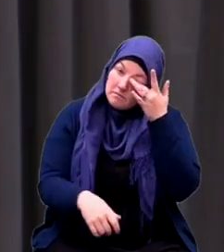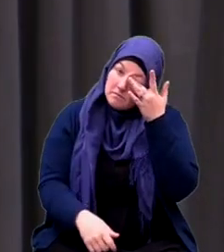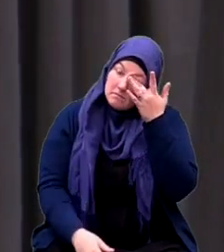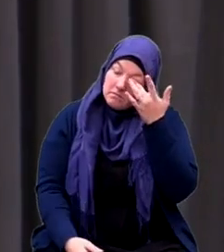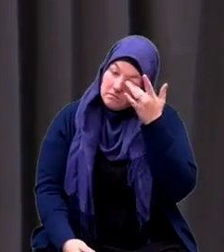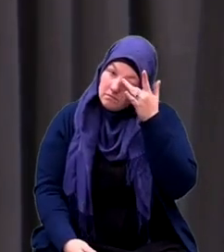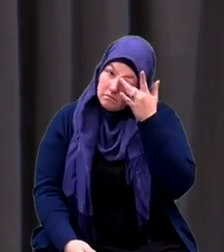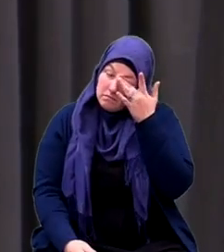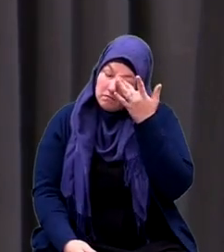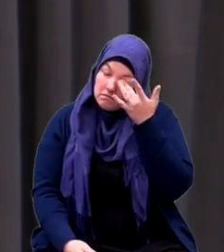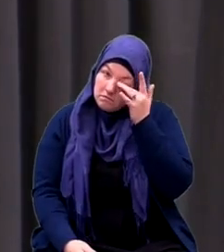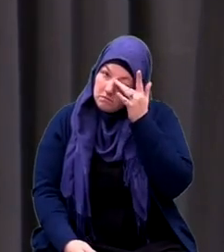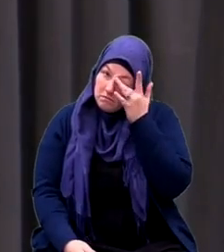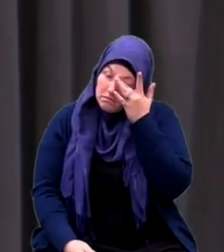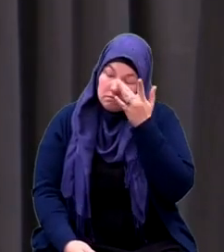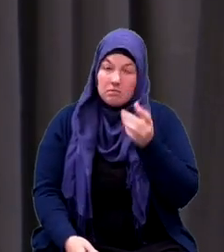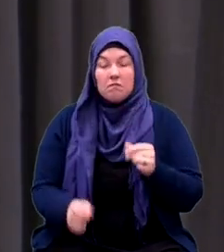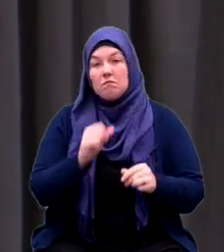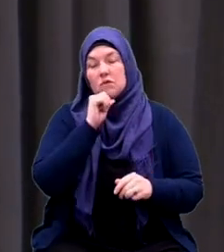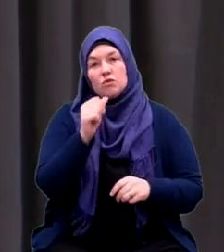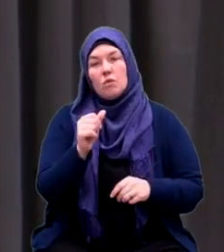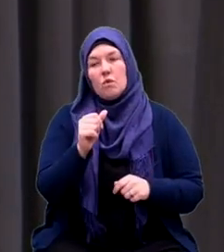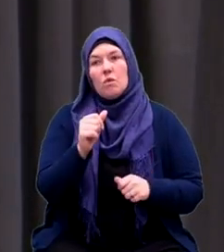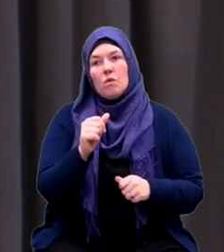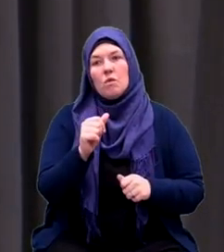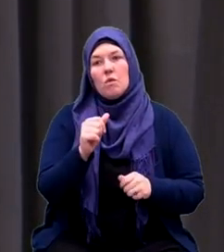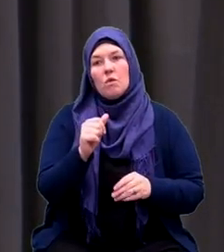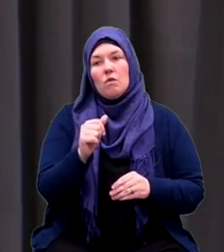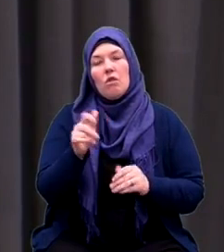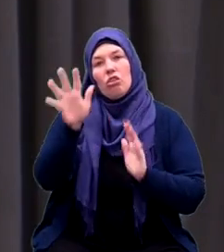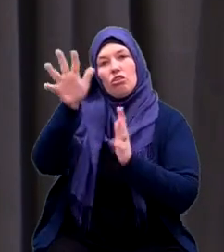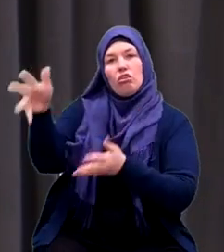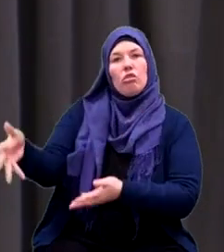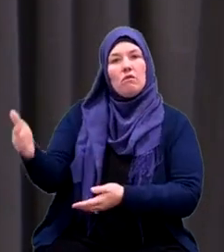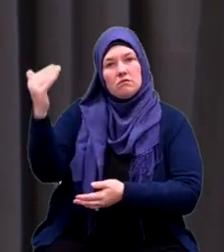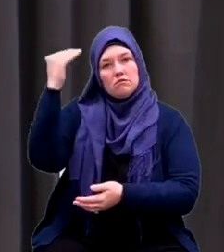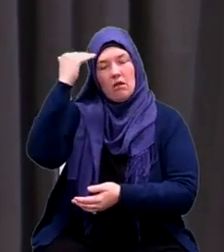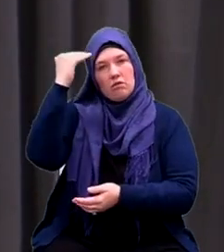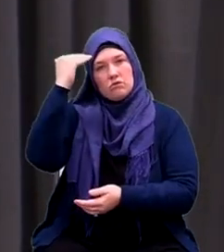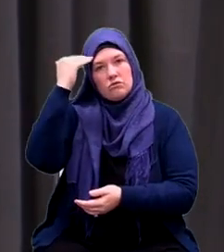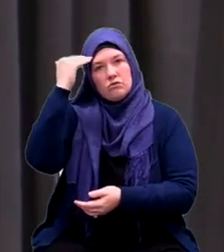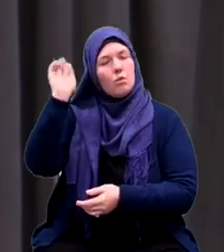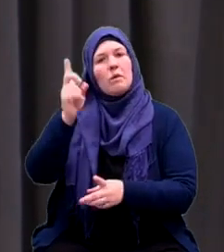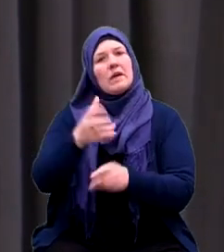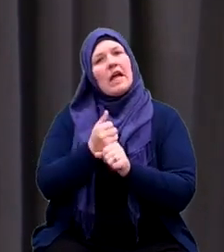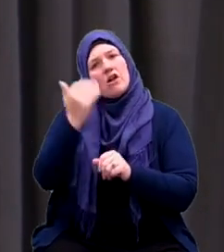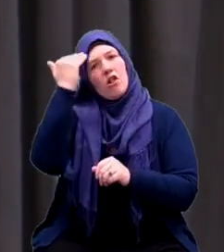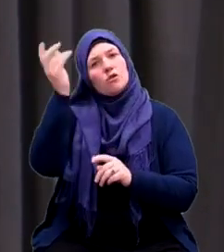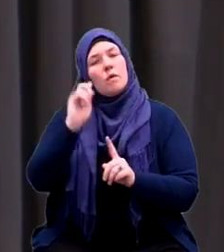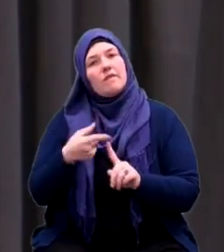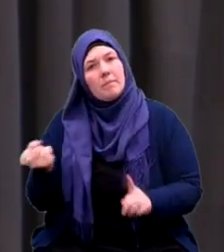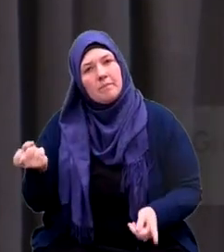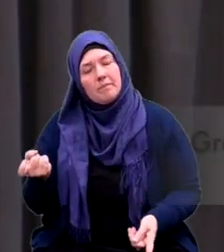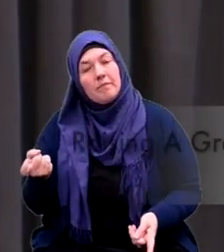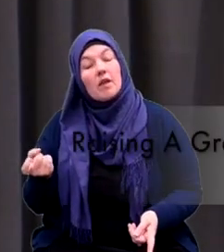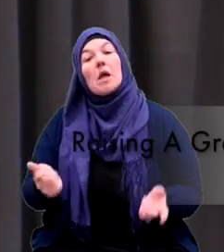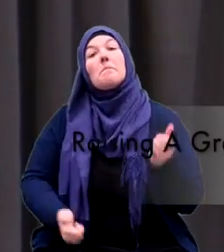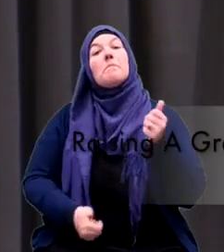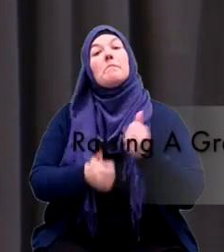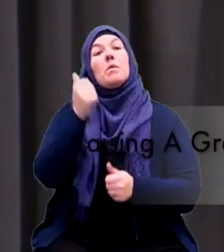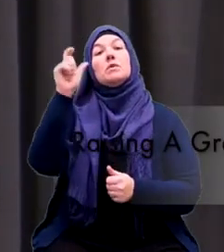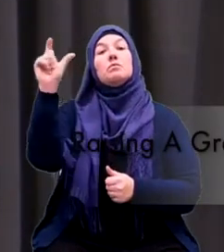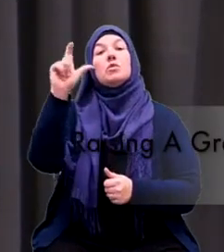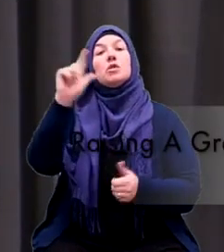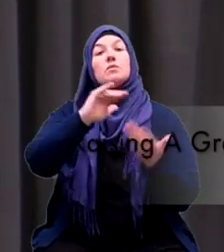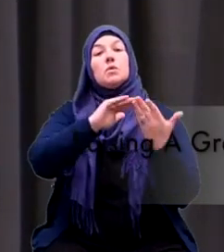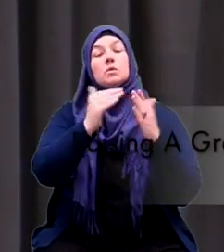we get it. But don't they need knowledge also? And where do we get it? The vast majority of the